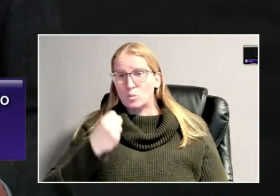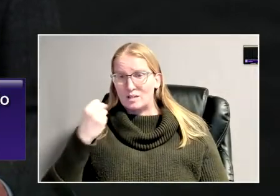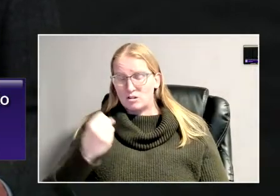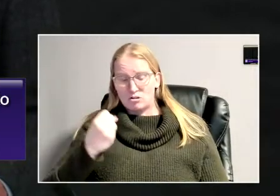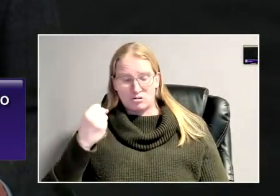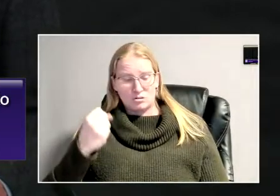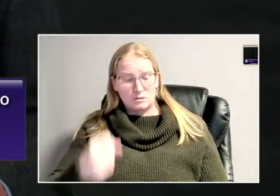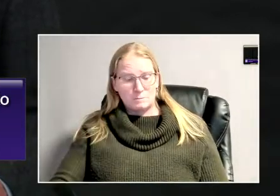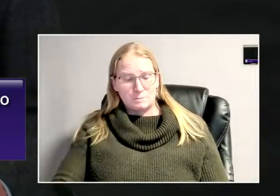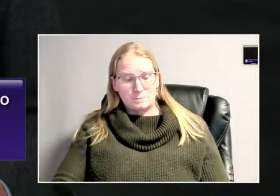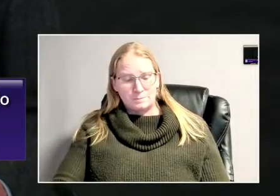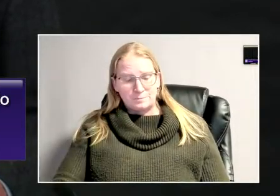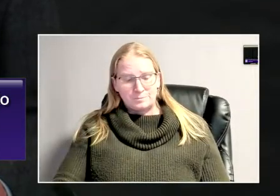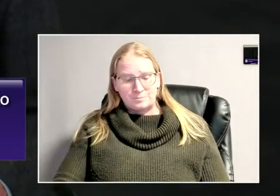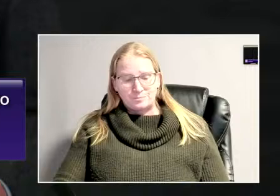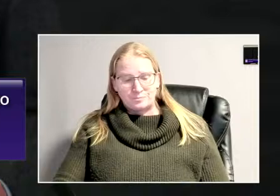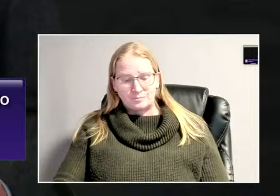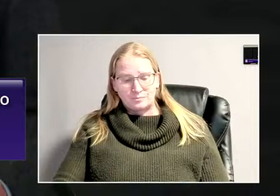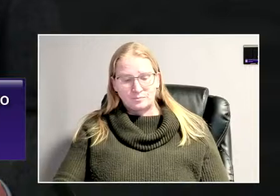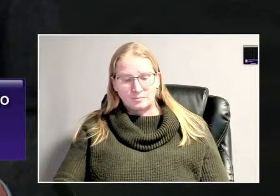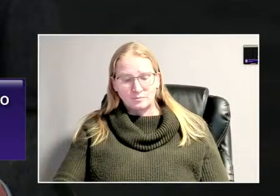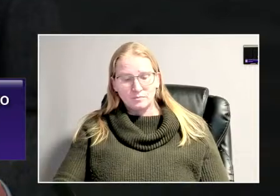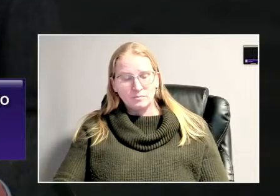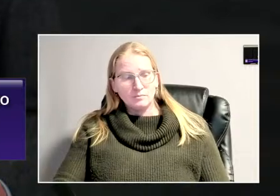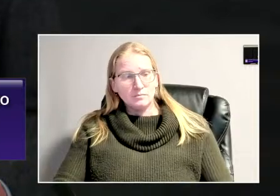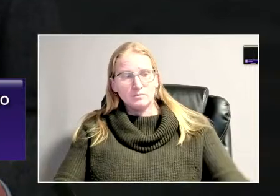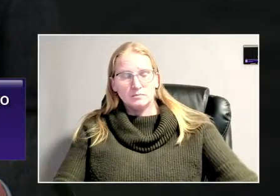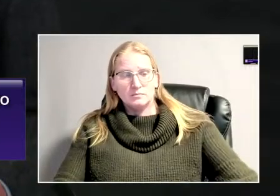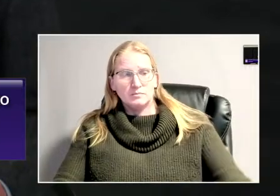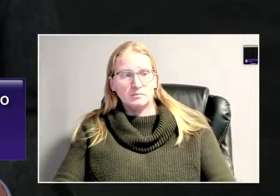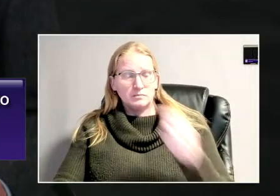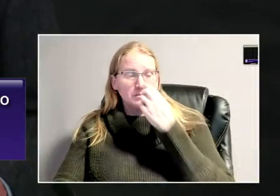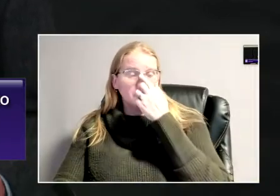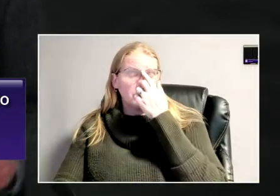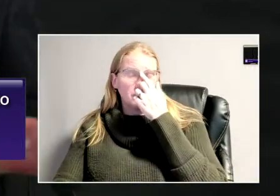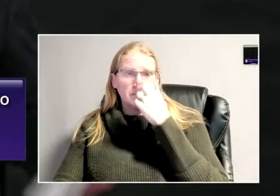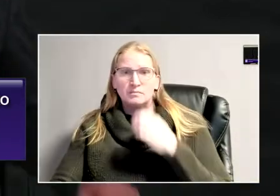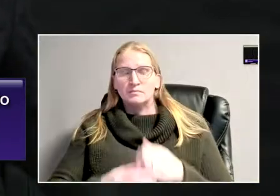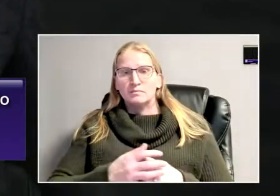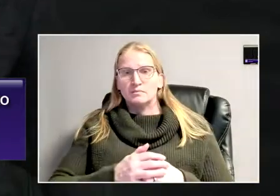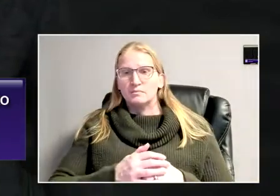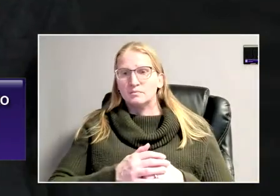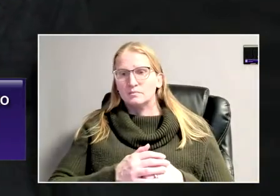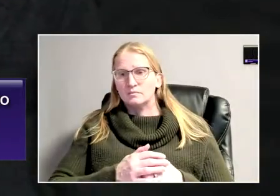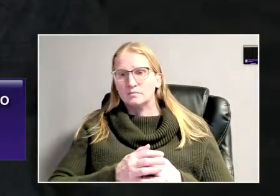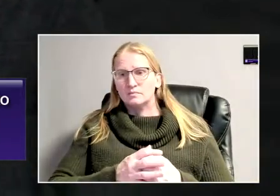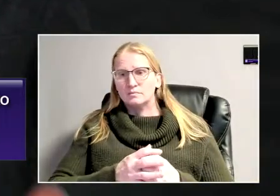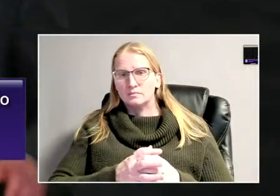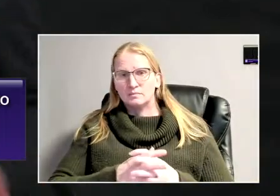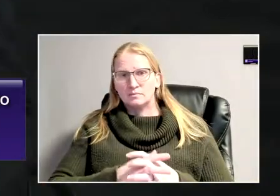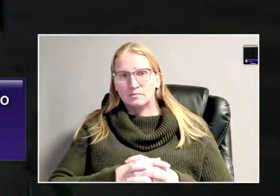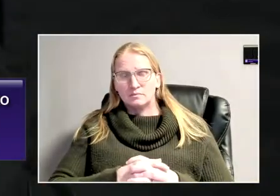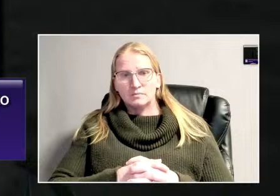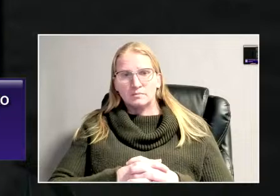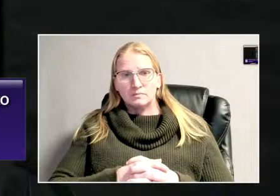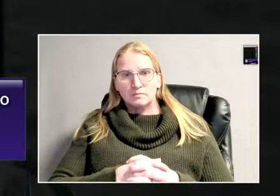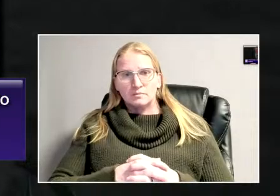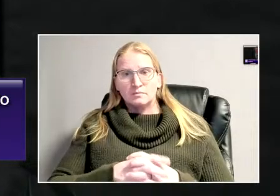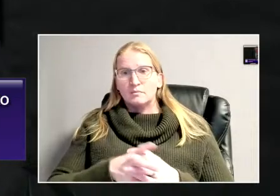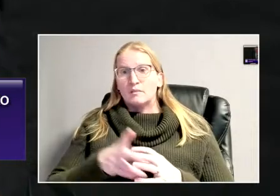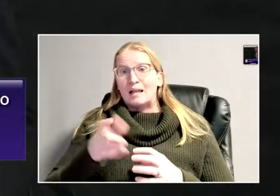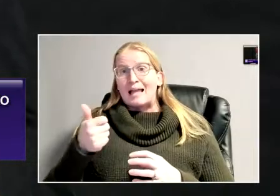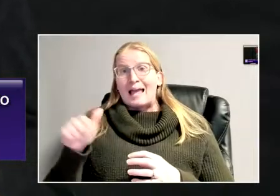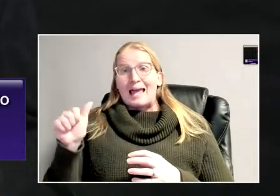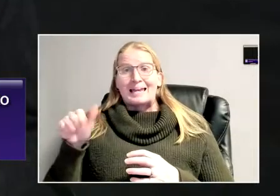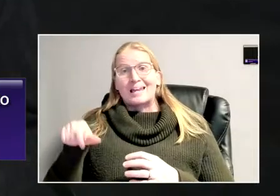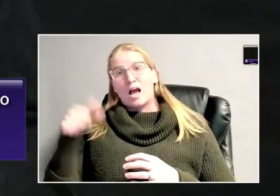that Margaret Atkinson be elected to serve a two-year term from 2024 to 2026 are there any additional